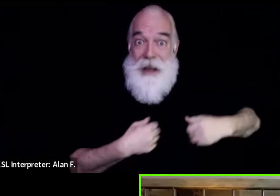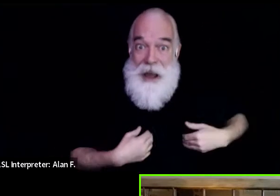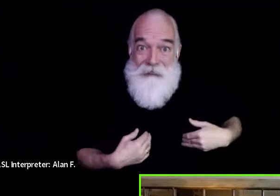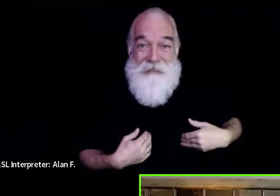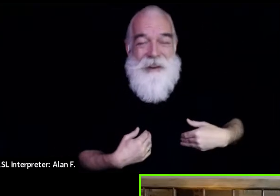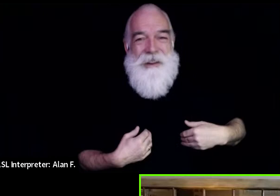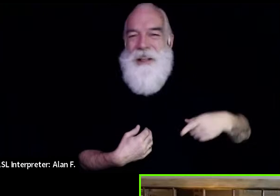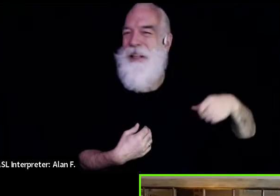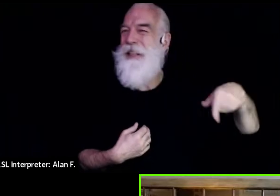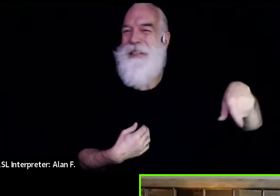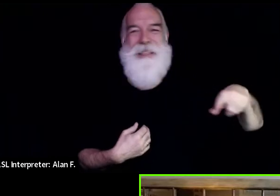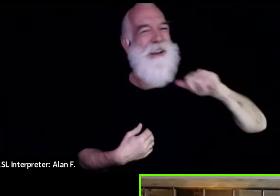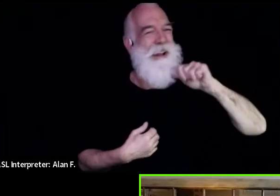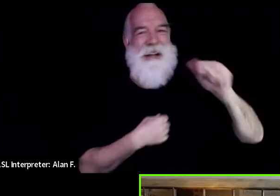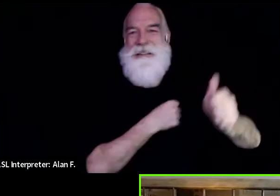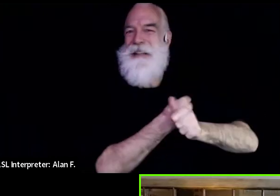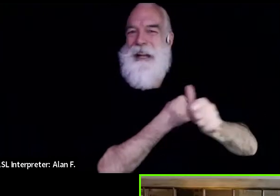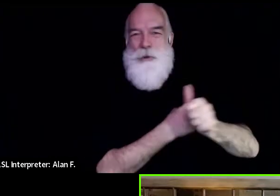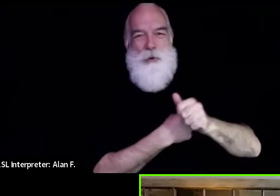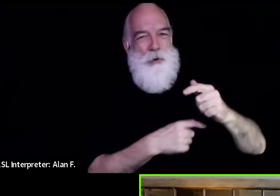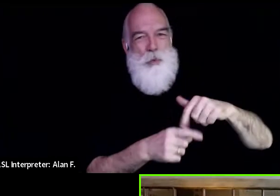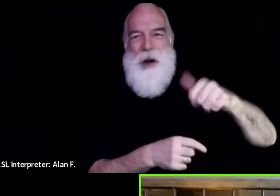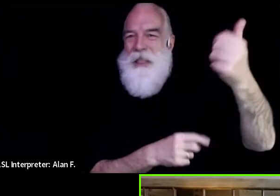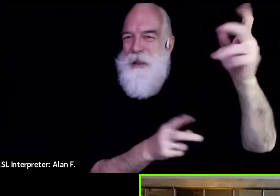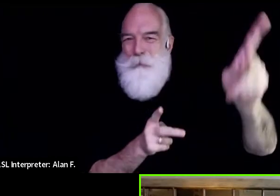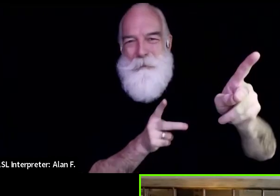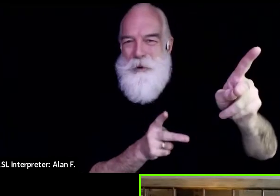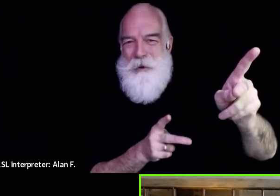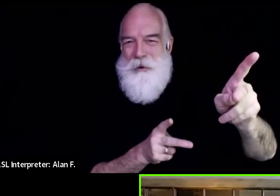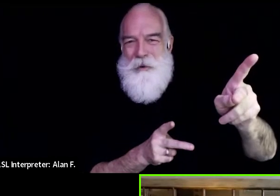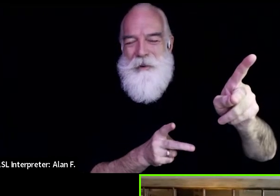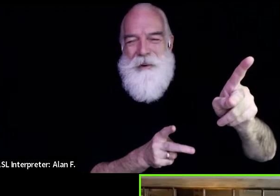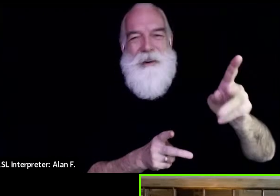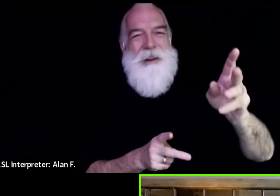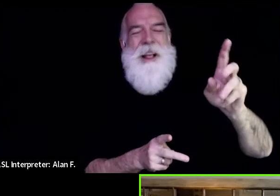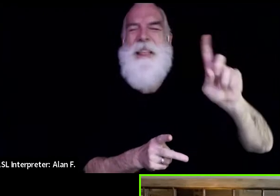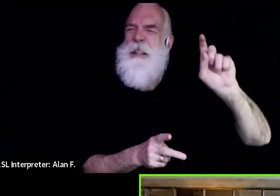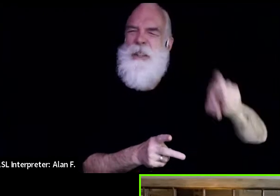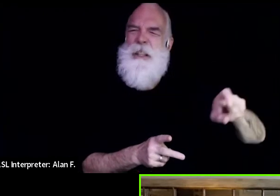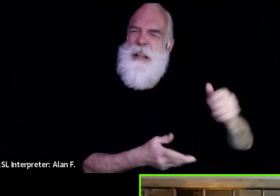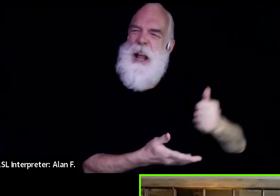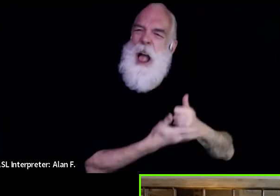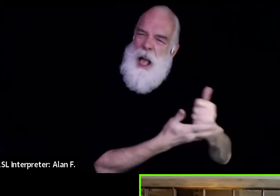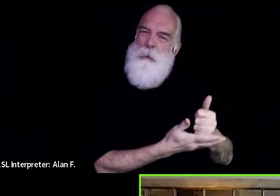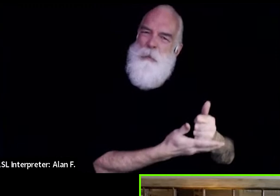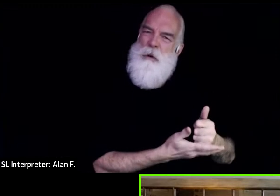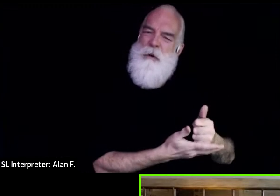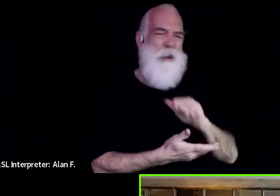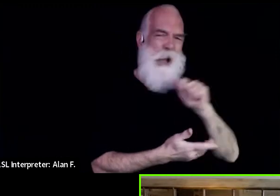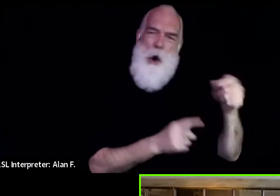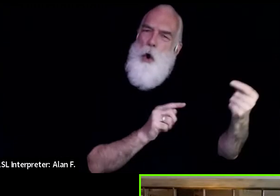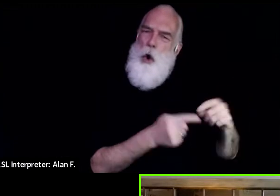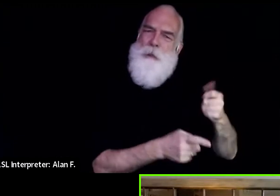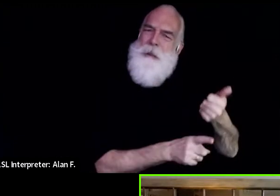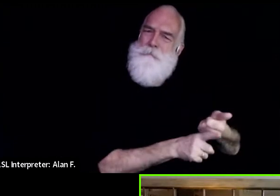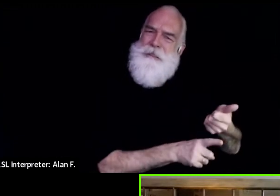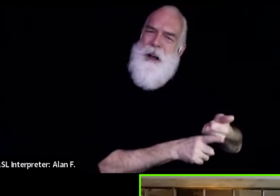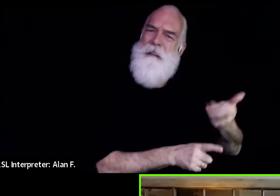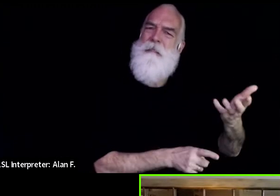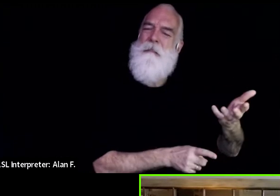anyone else, there are resources available that we need to provide people. And